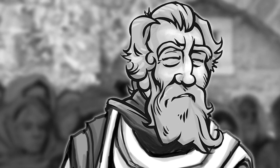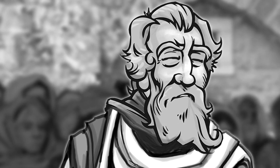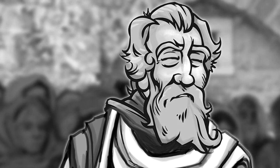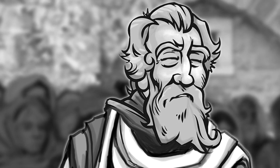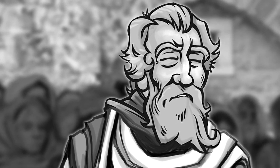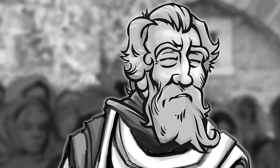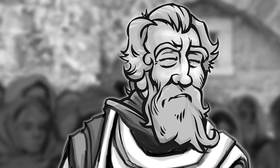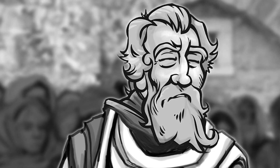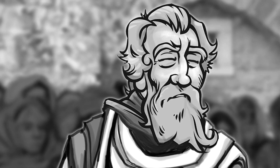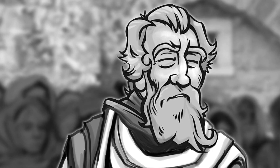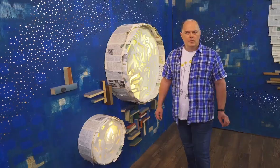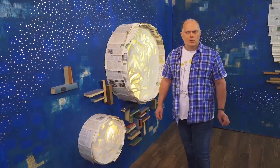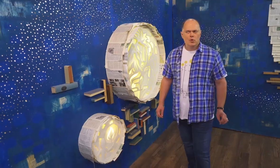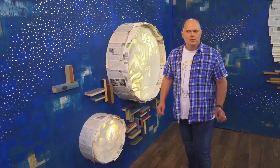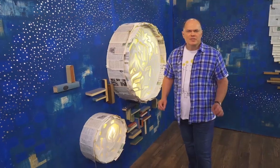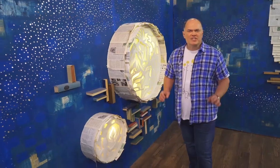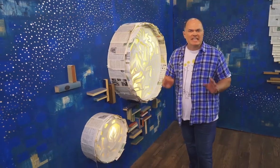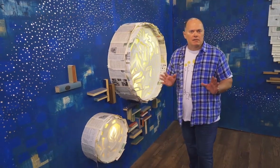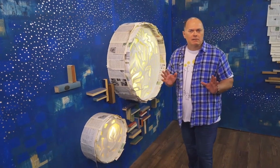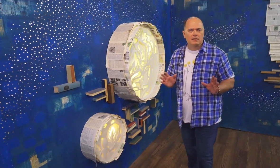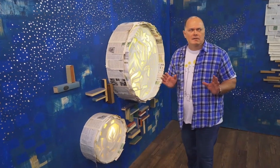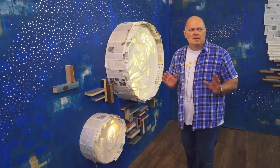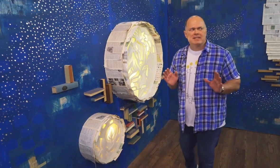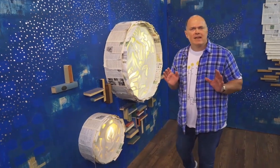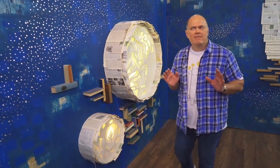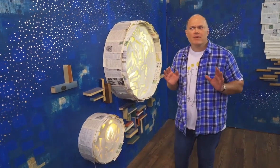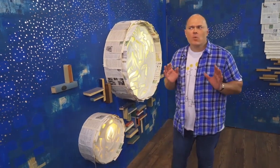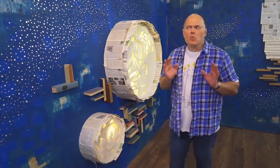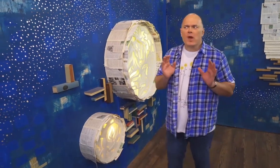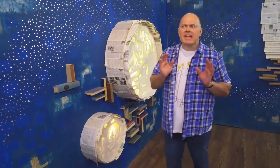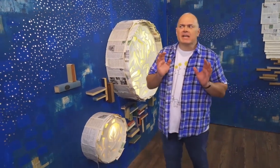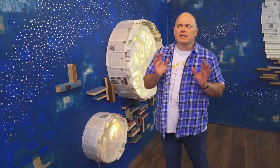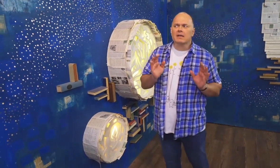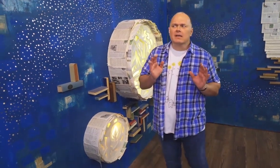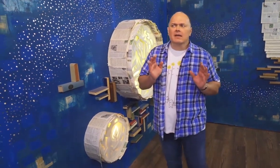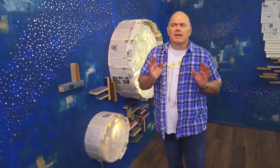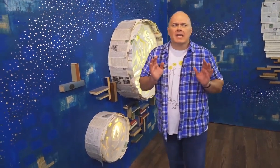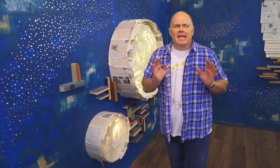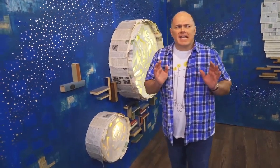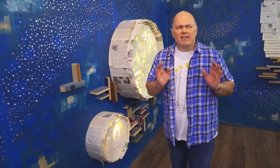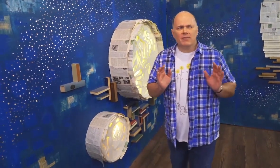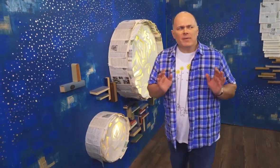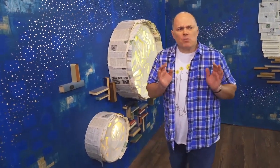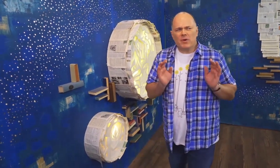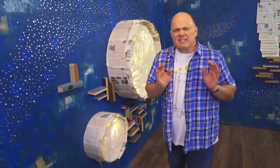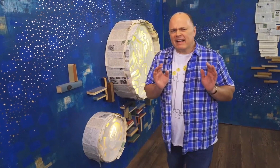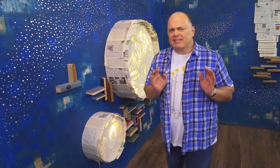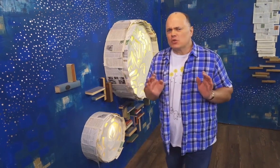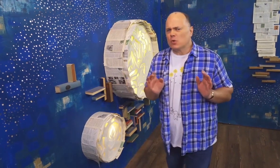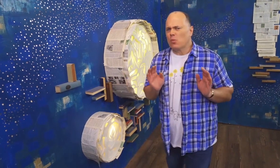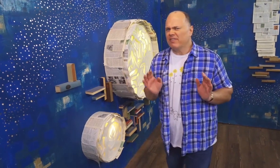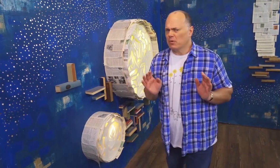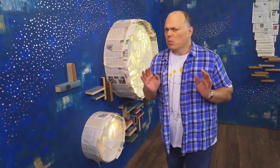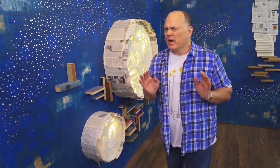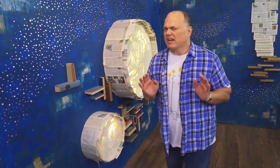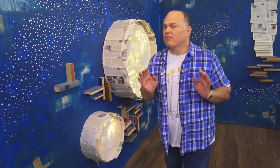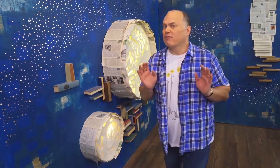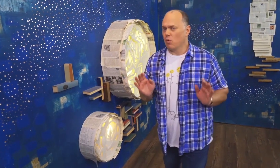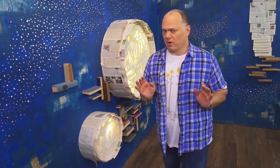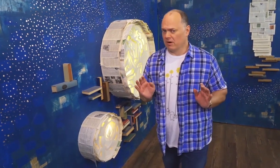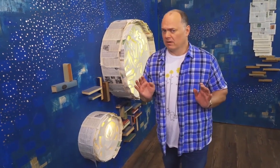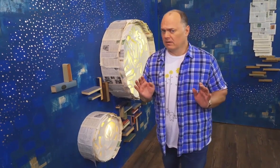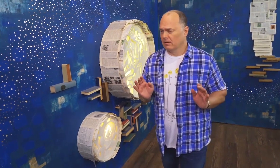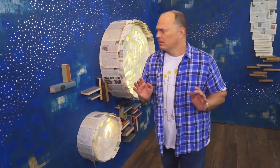us. The room stilled as everyone waited, even though they weren't exactly sure what they were